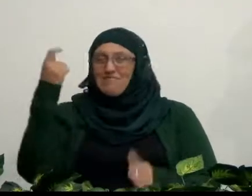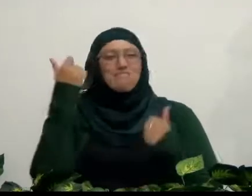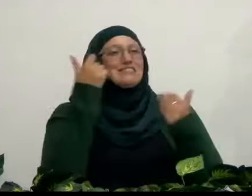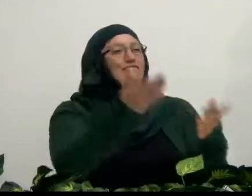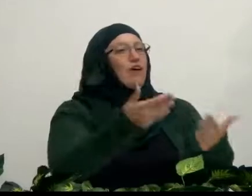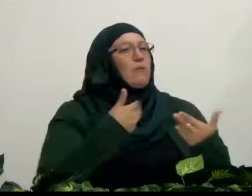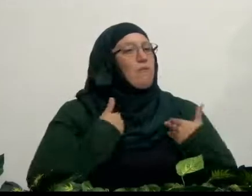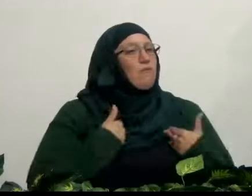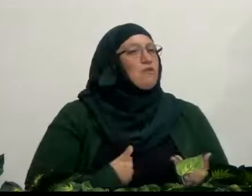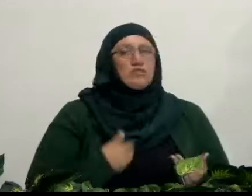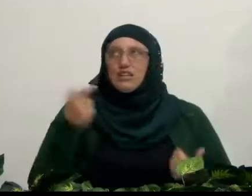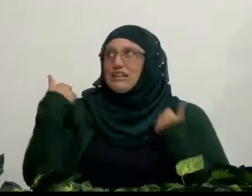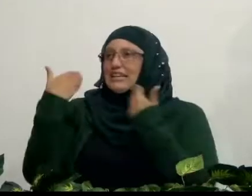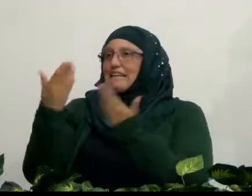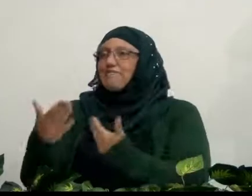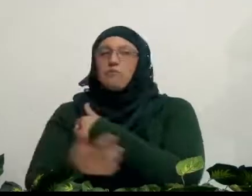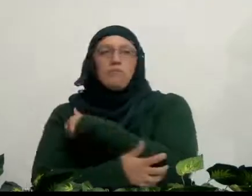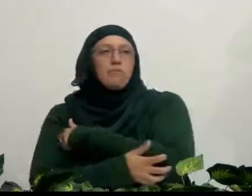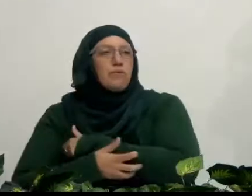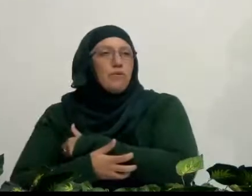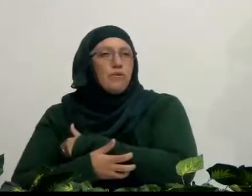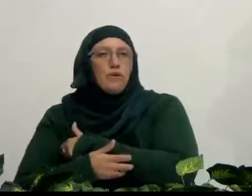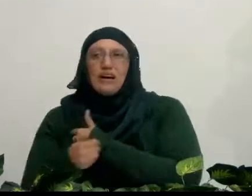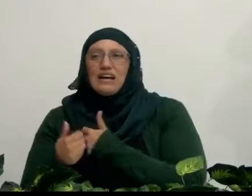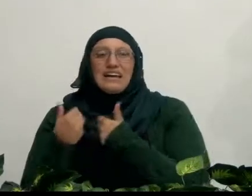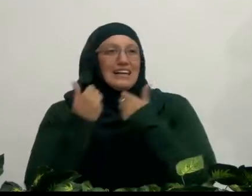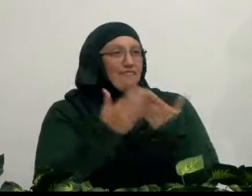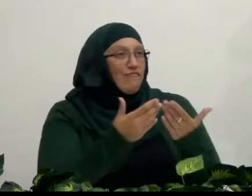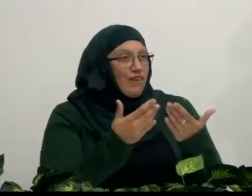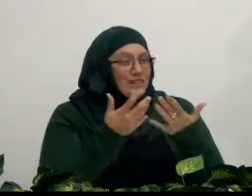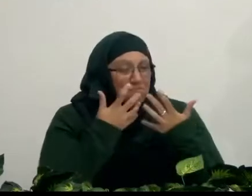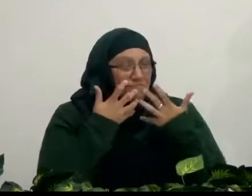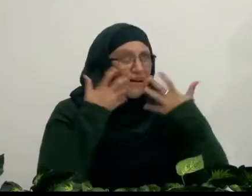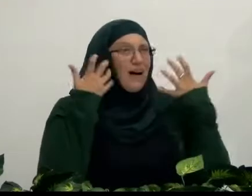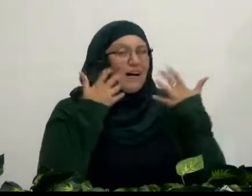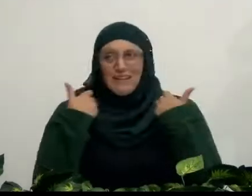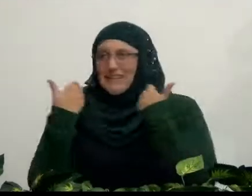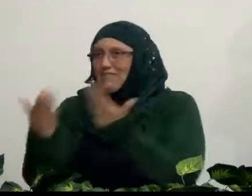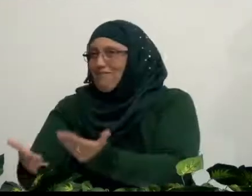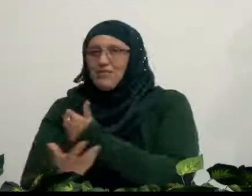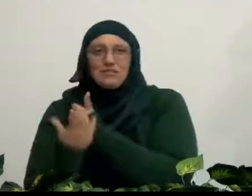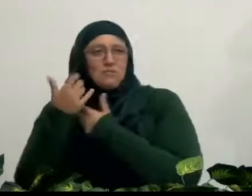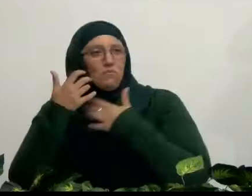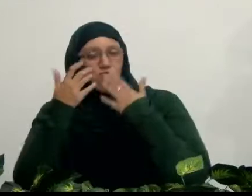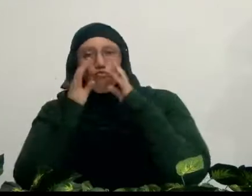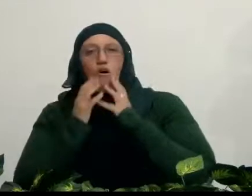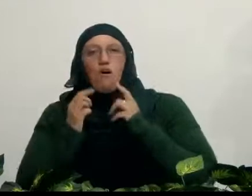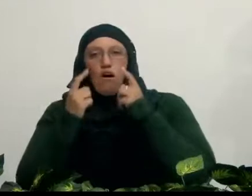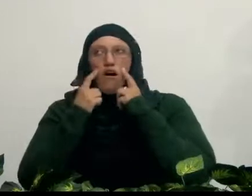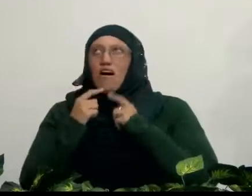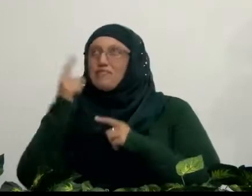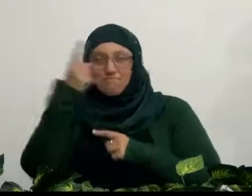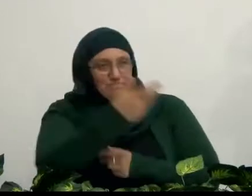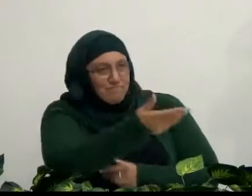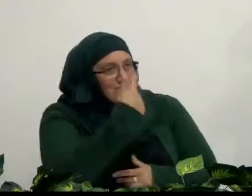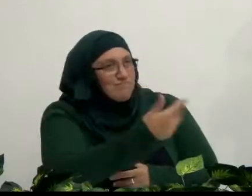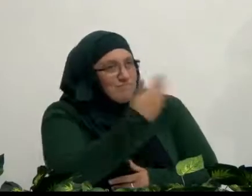He causes some to smile and others to cry. He brings some nearer to him